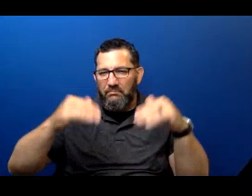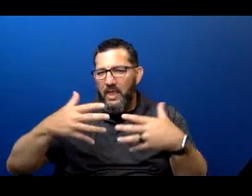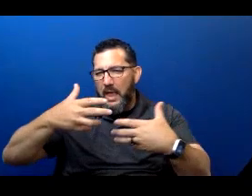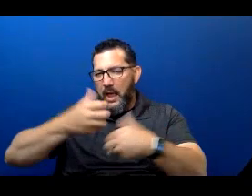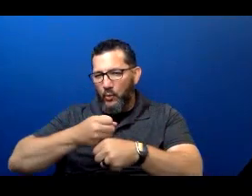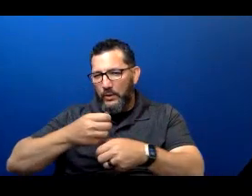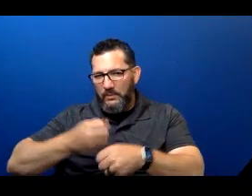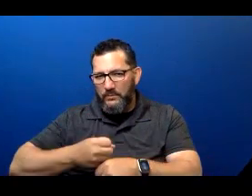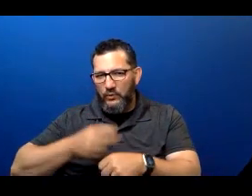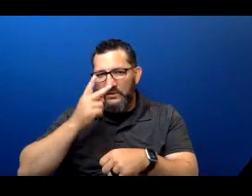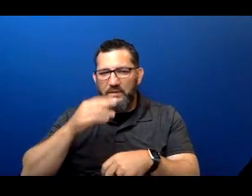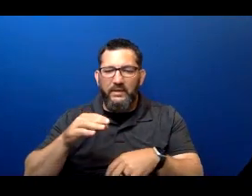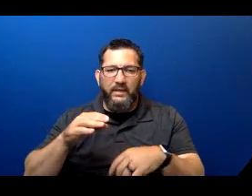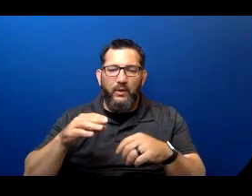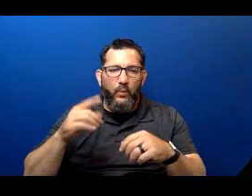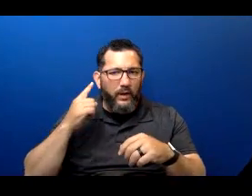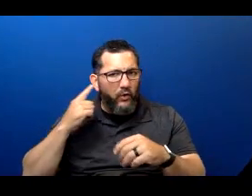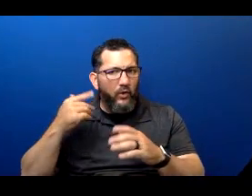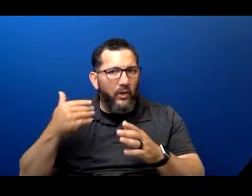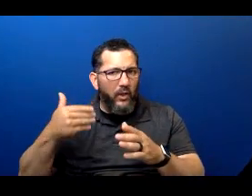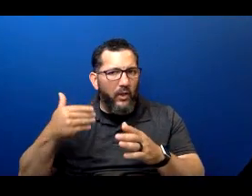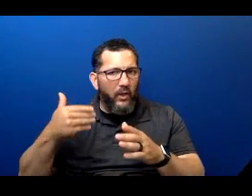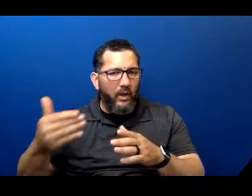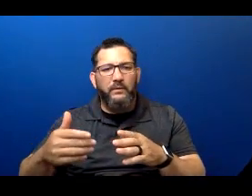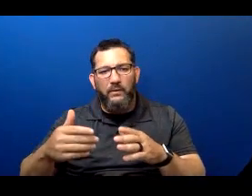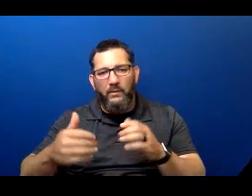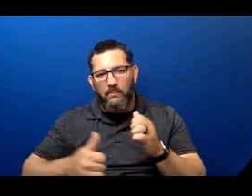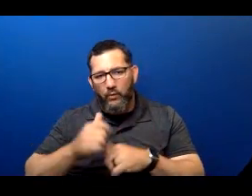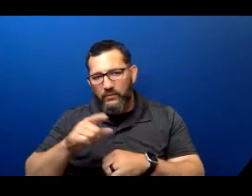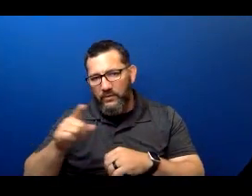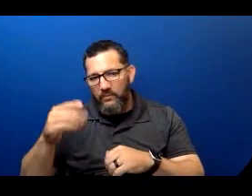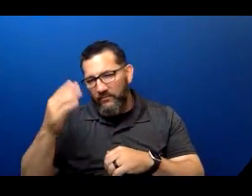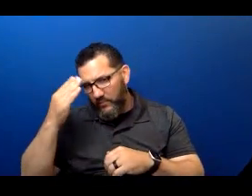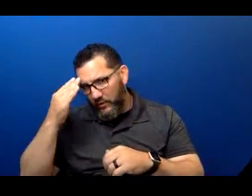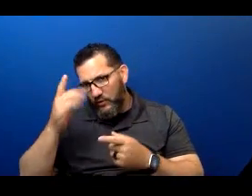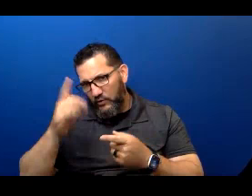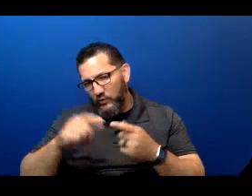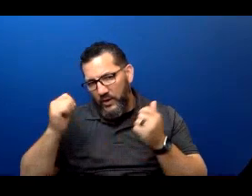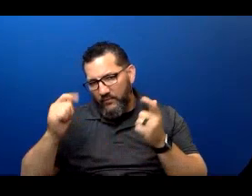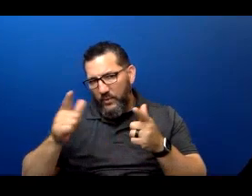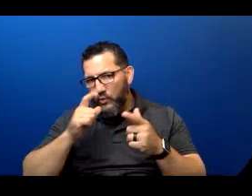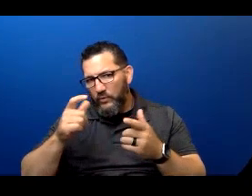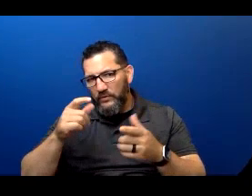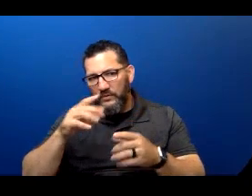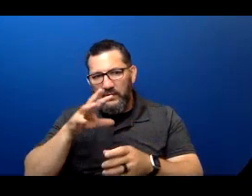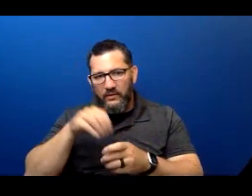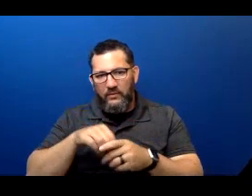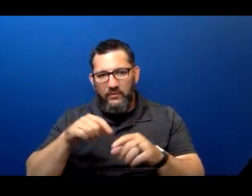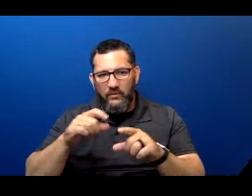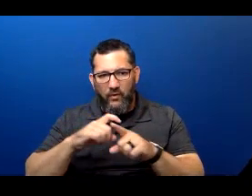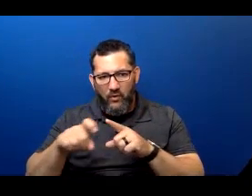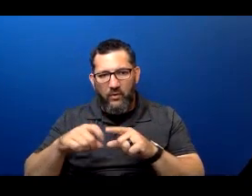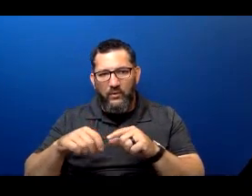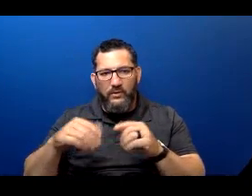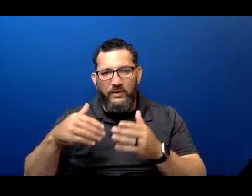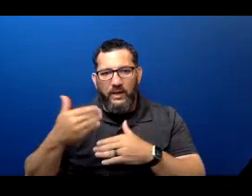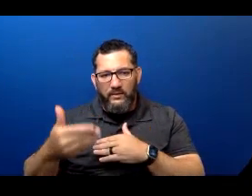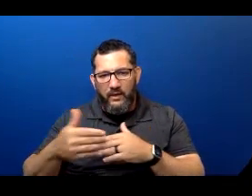going to see and or hear a lot. Most of those are familiar to everyone that's on this call. So let's go into our next